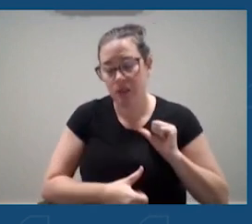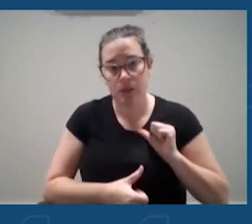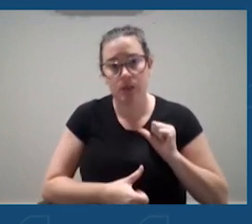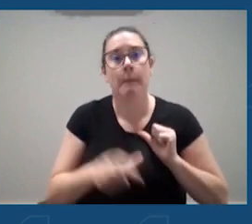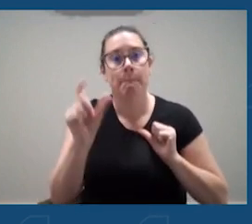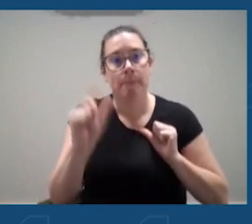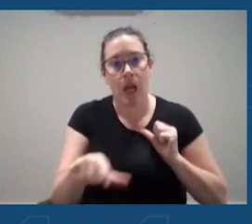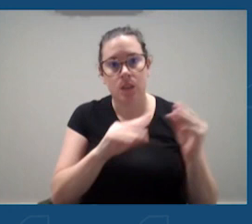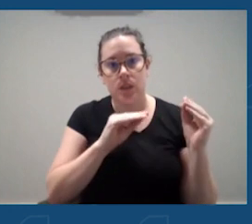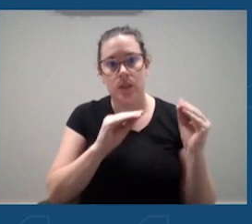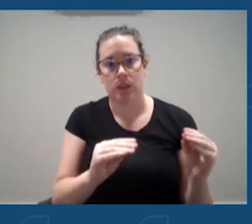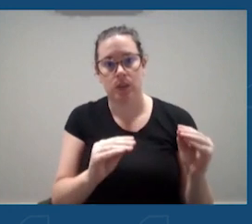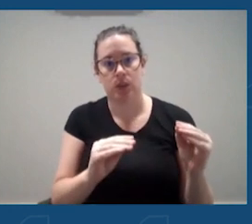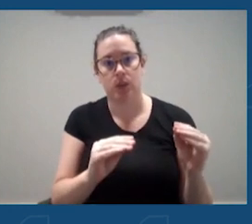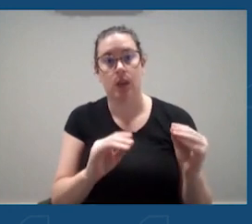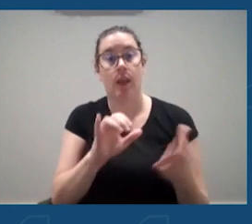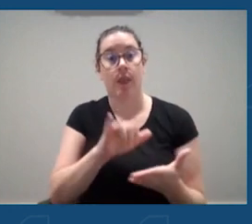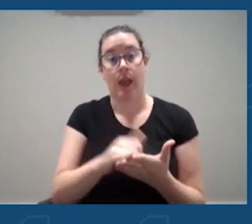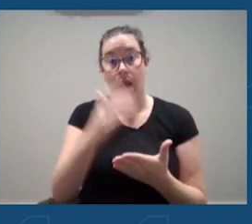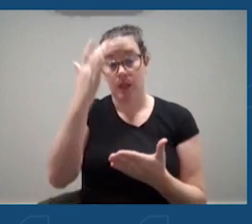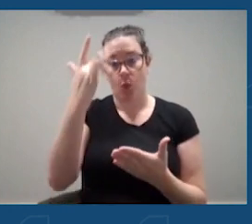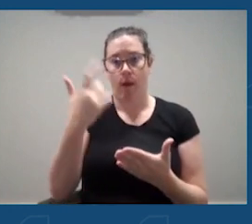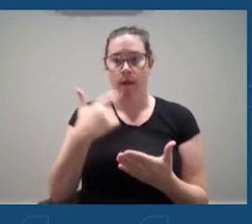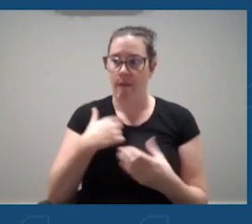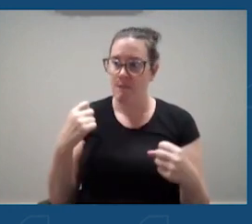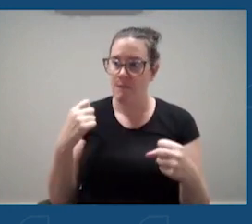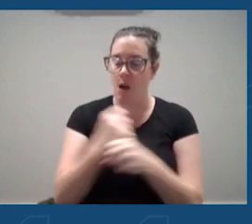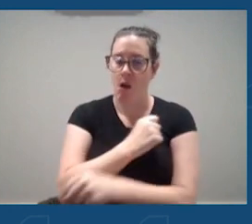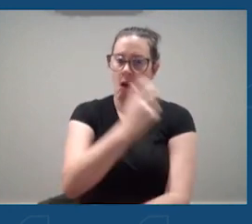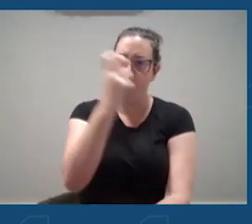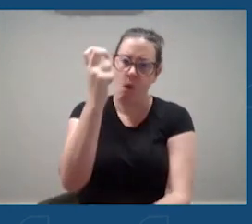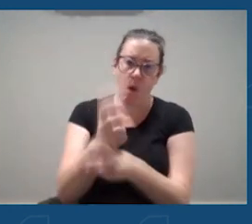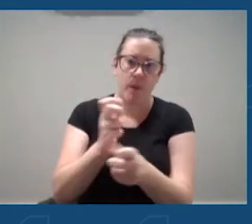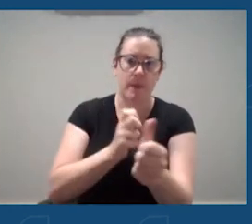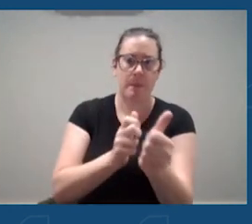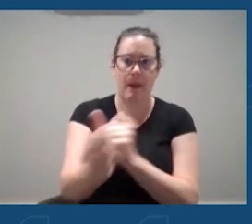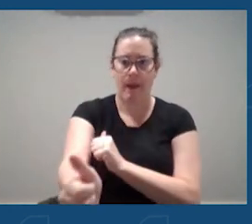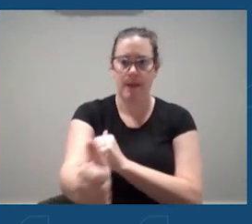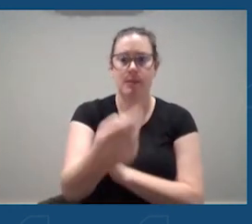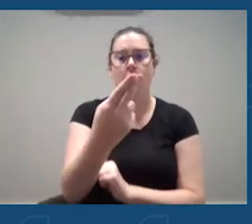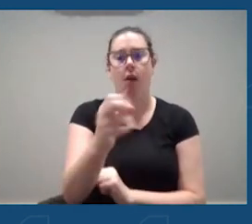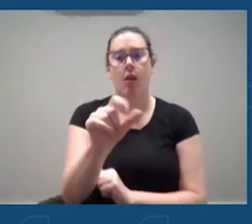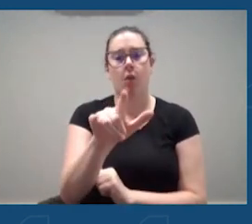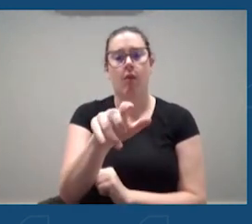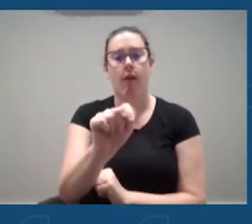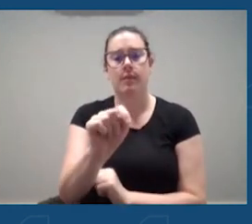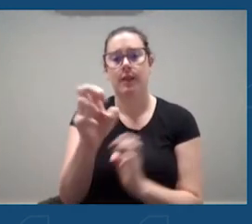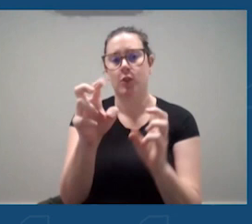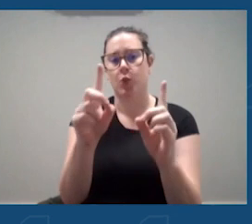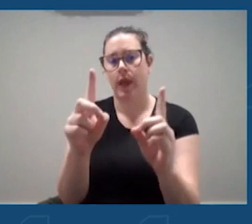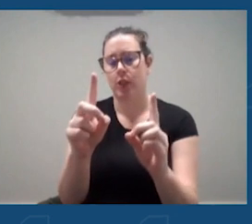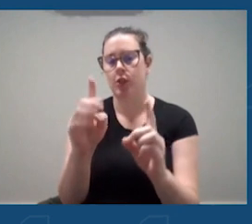That's why I fought so hard to pass the Holocaust Education Bill, which will ensure that every